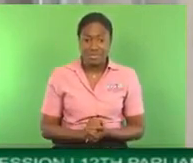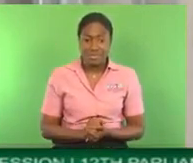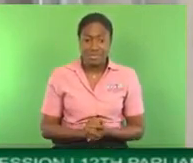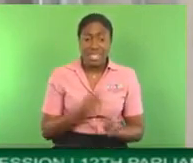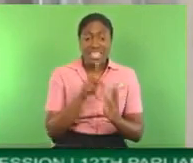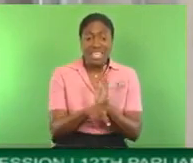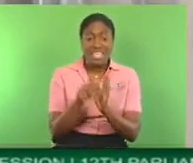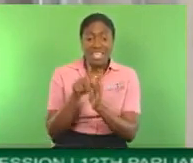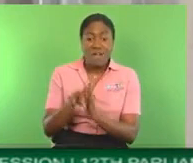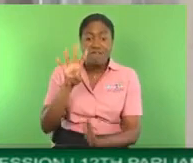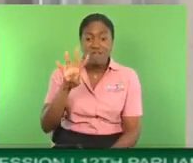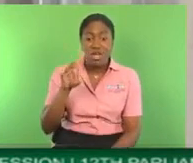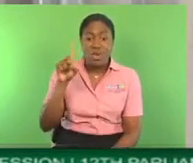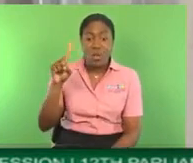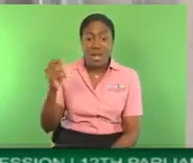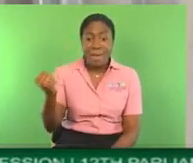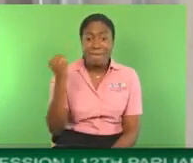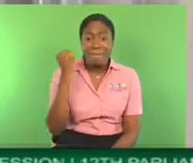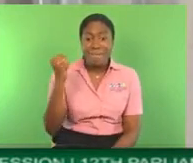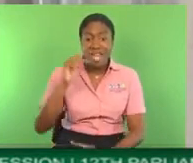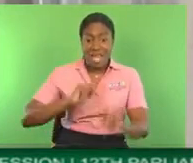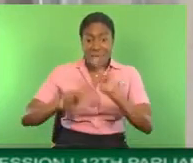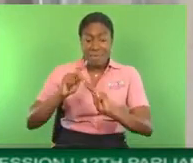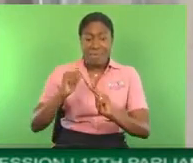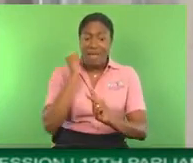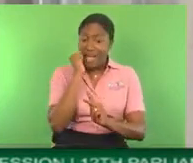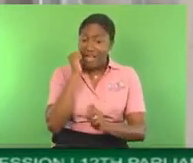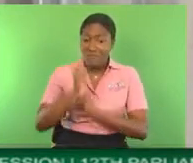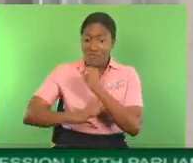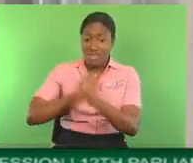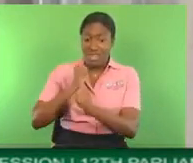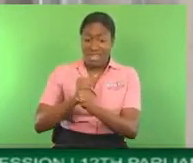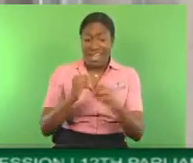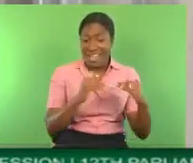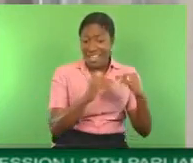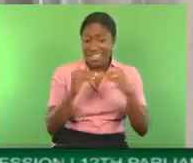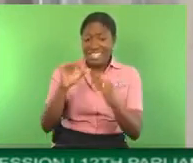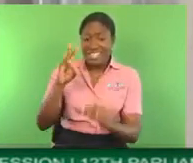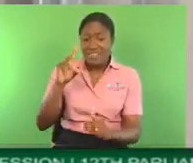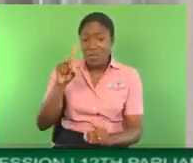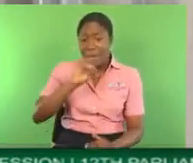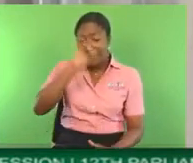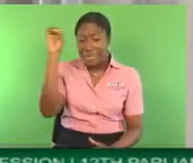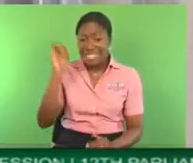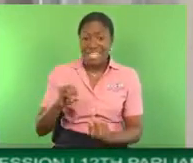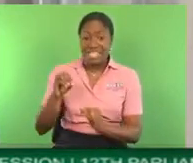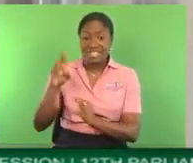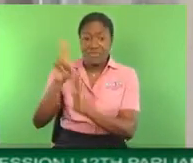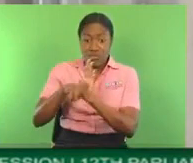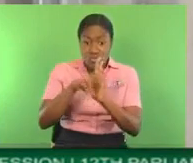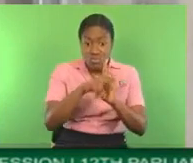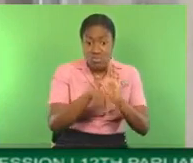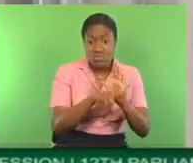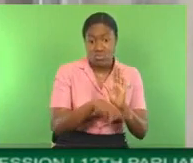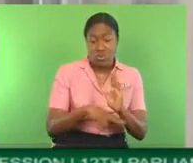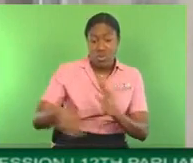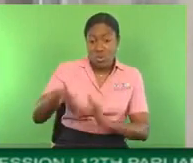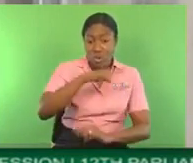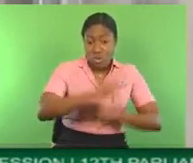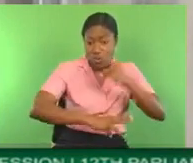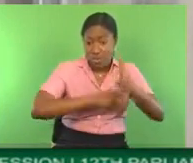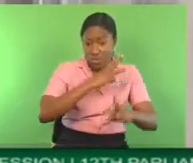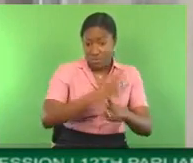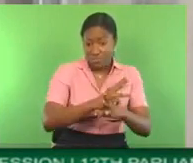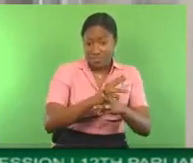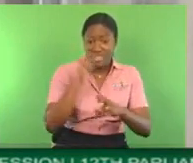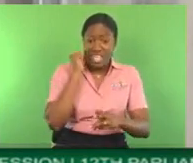kills 41 million people each year, equivalent to 71% of deaths globally. Each year, Madam